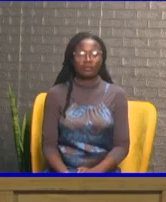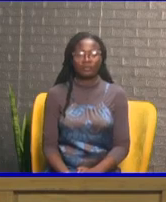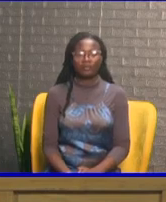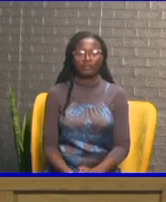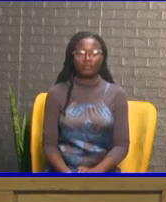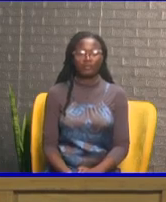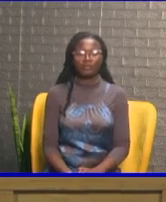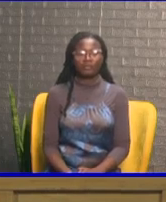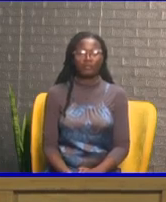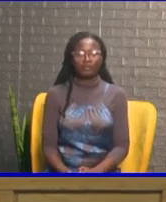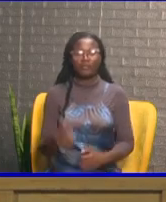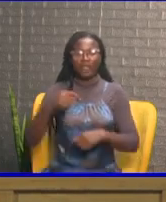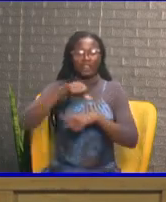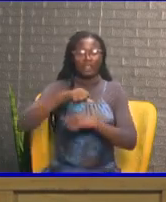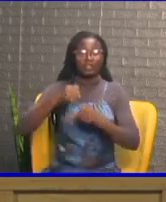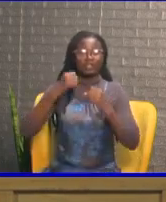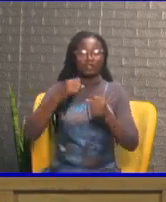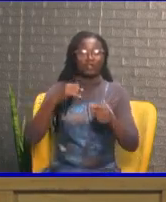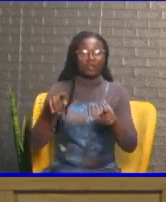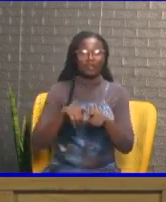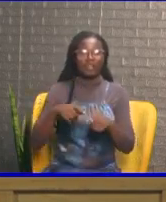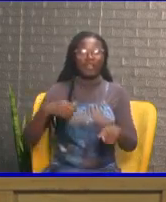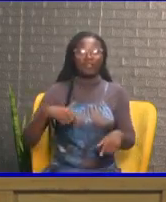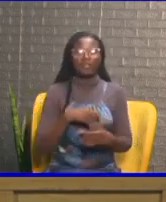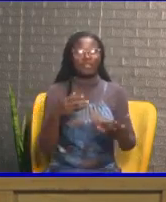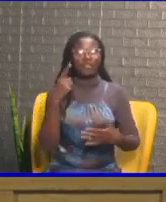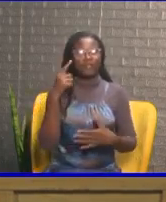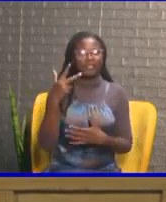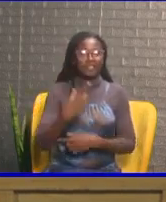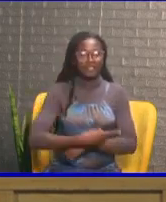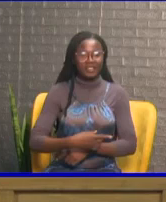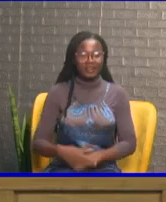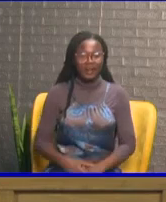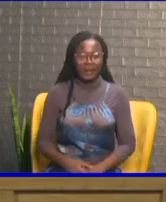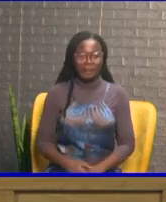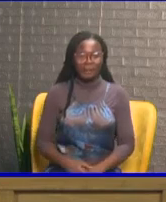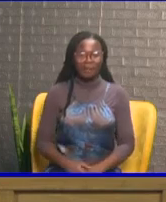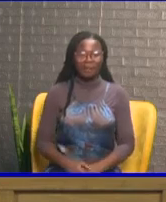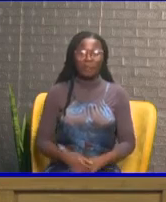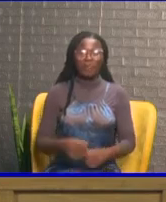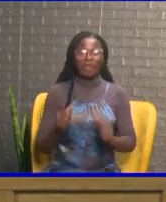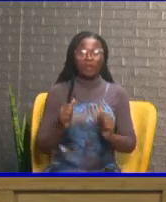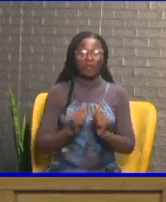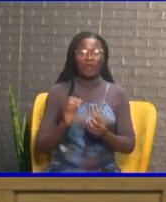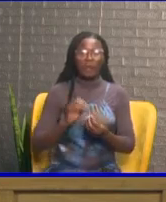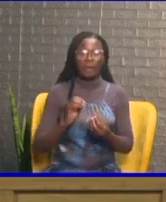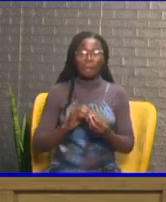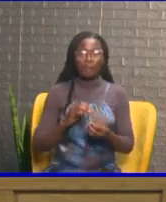3 days. Well, was Pastor Kingsley. Who even said that with the more Christians we're having, there is no change that